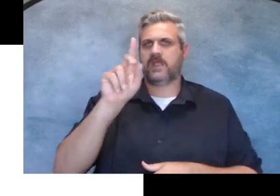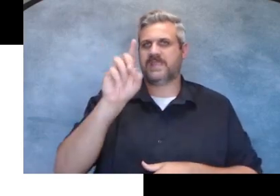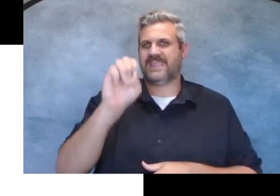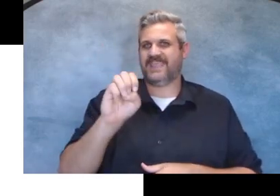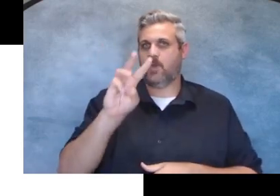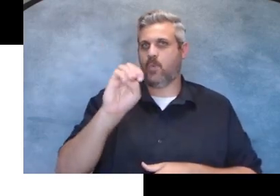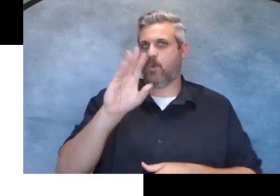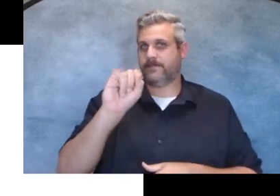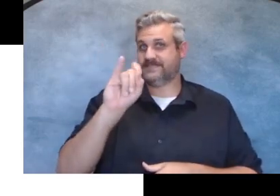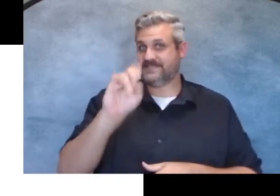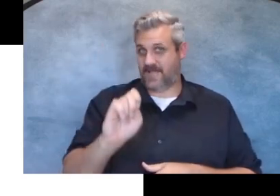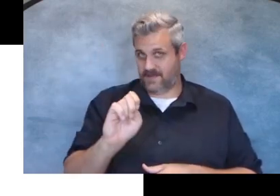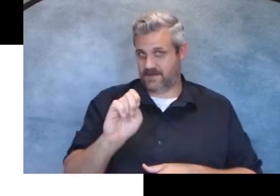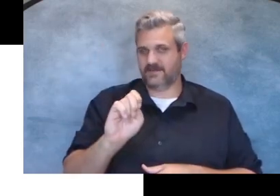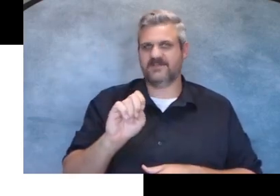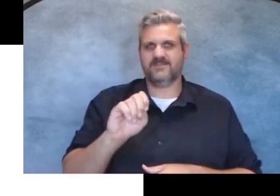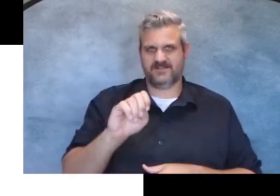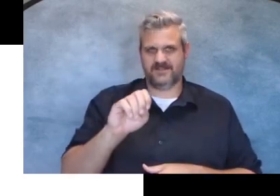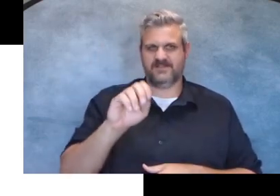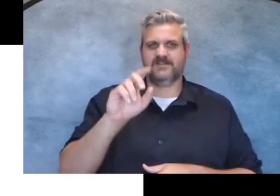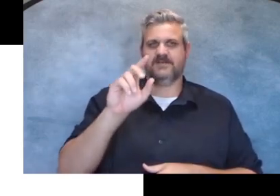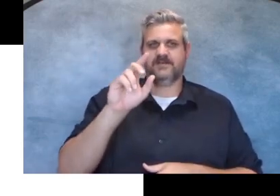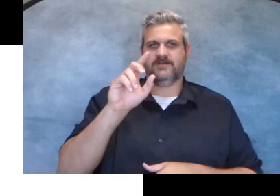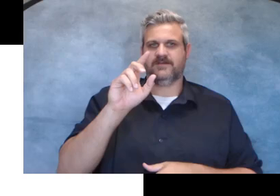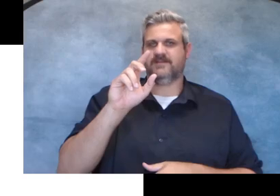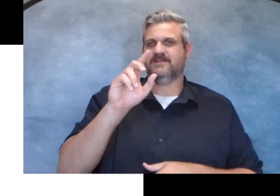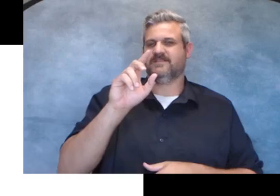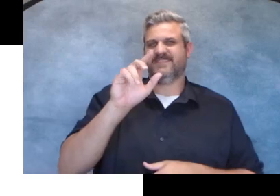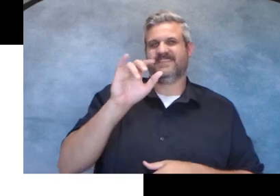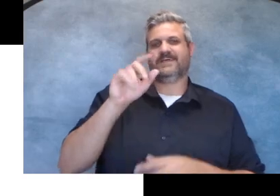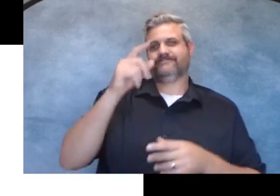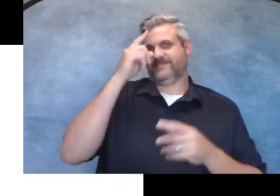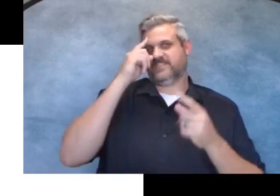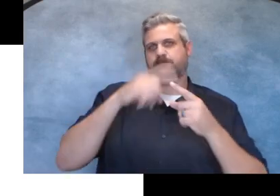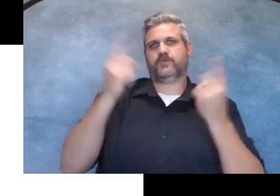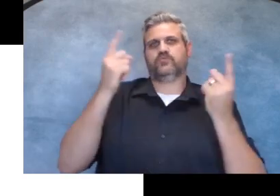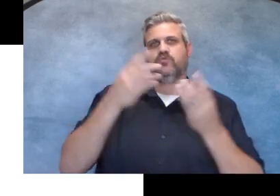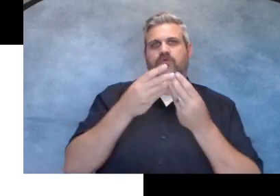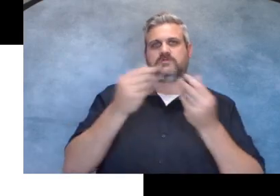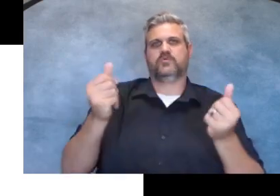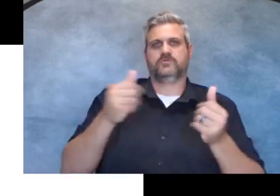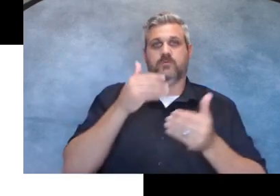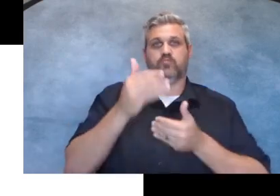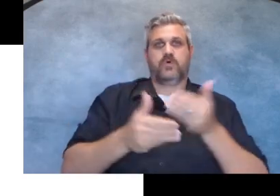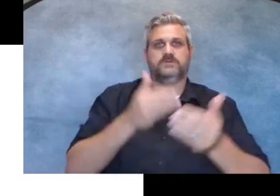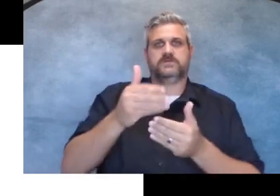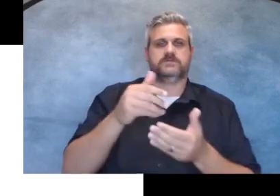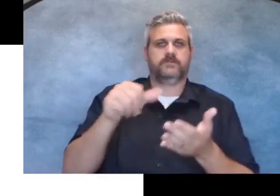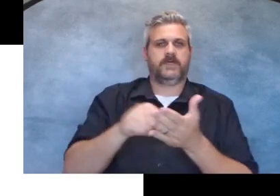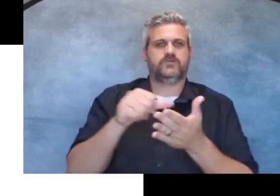website, located at Dispute Resolution Process page.